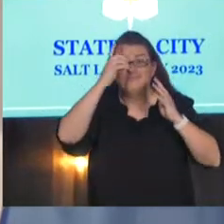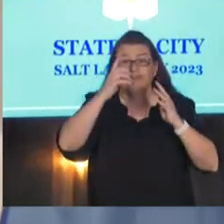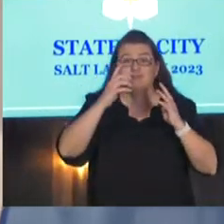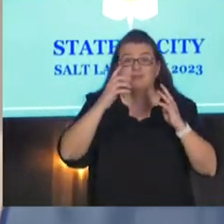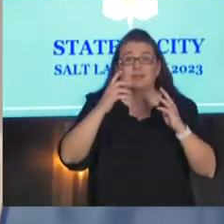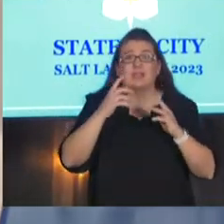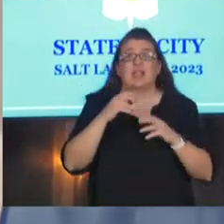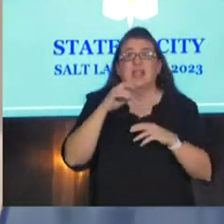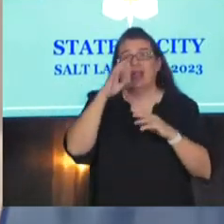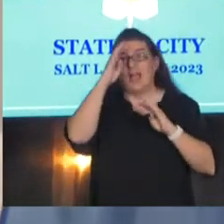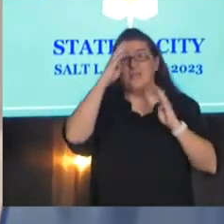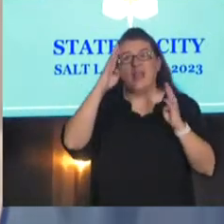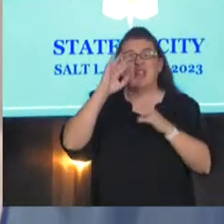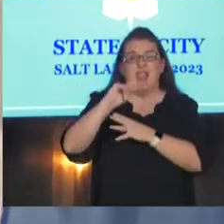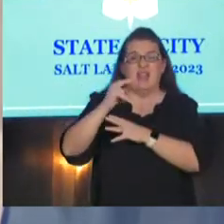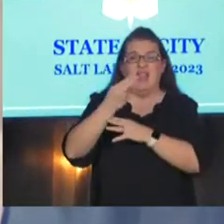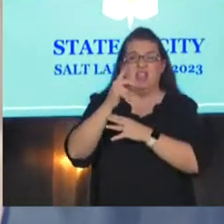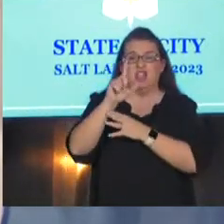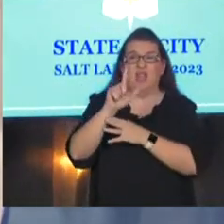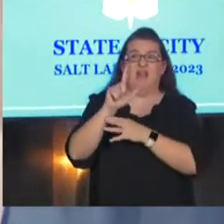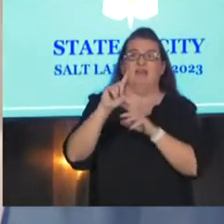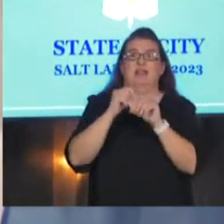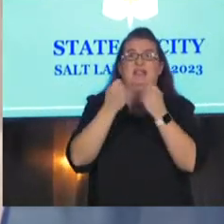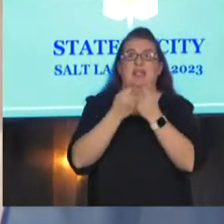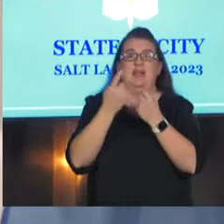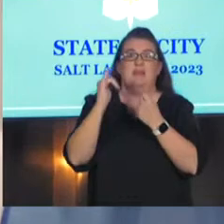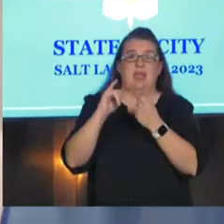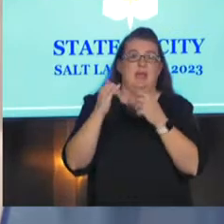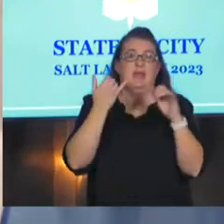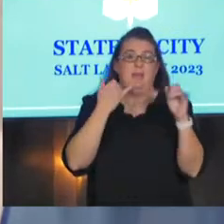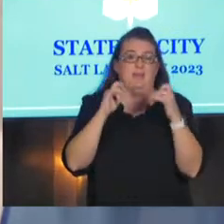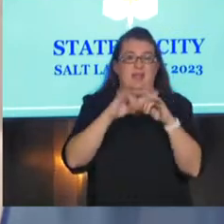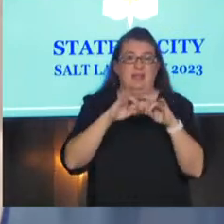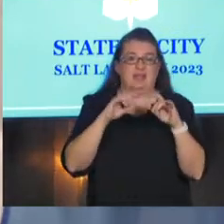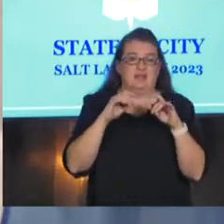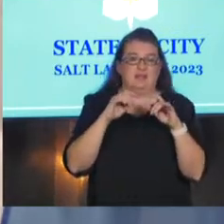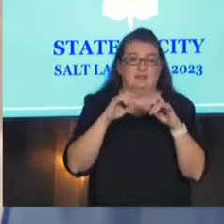plays its games in the Delta Center, or its successor